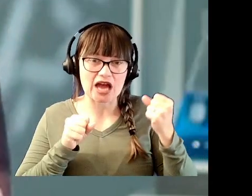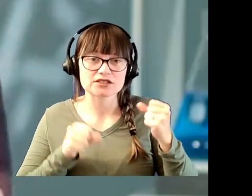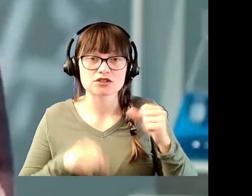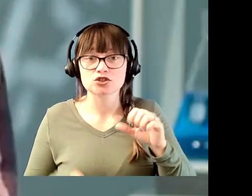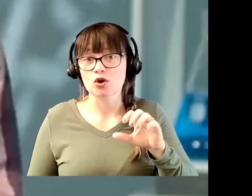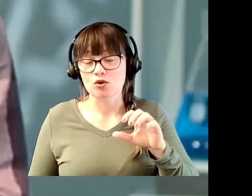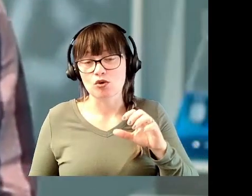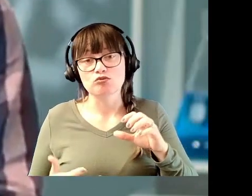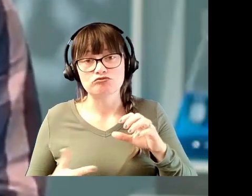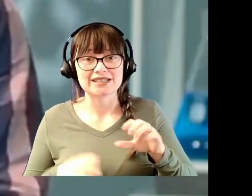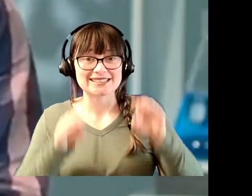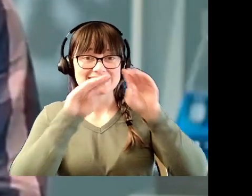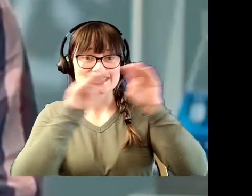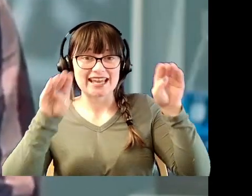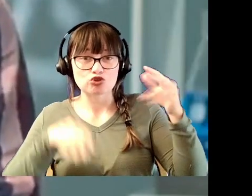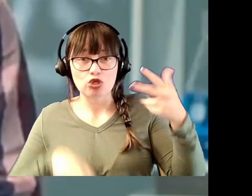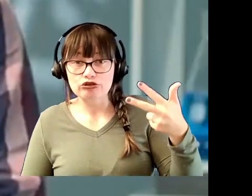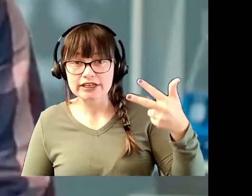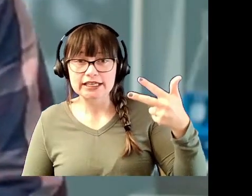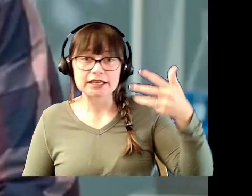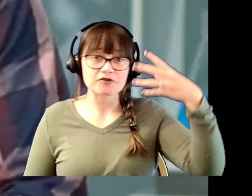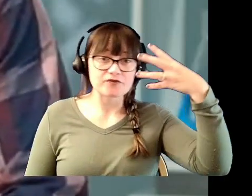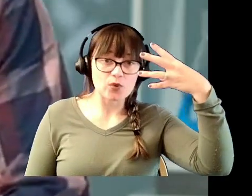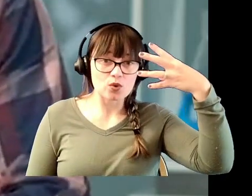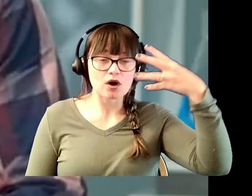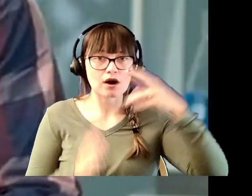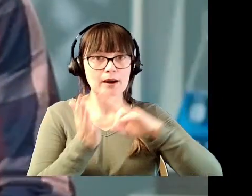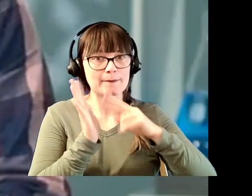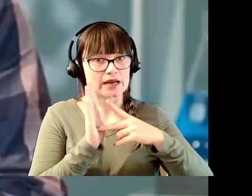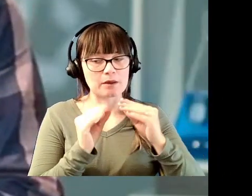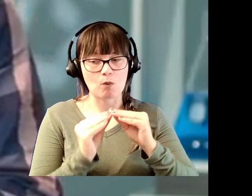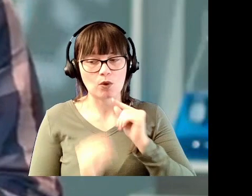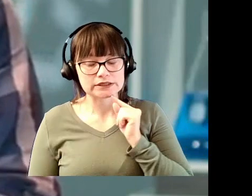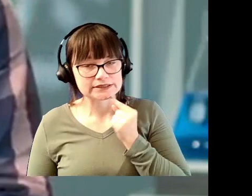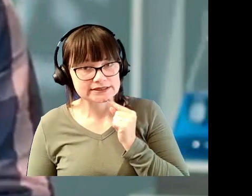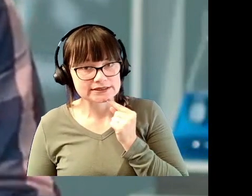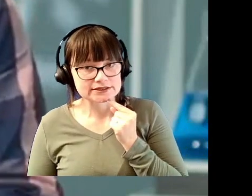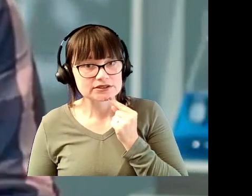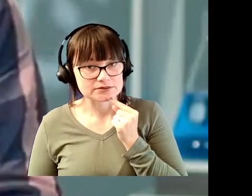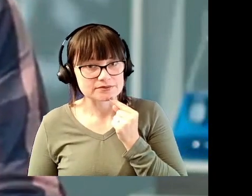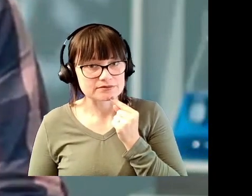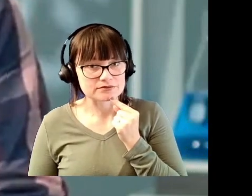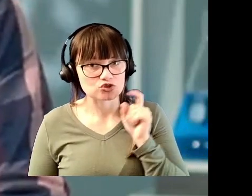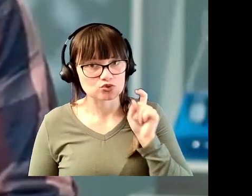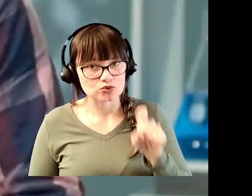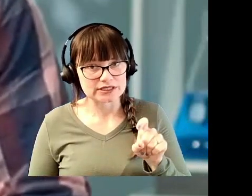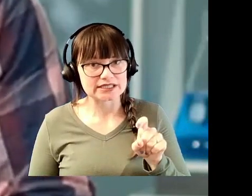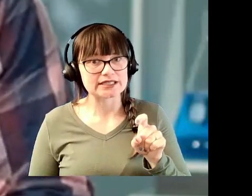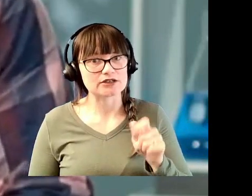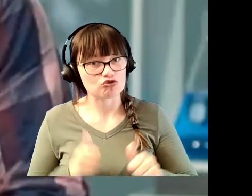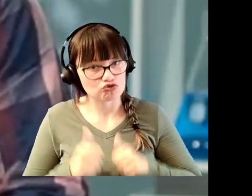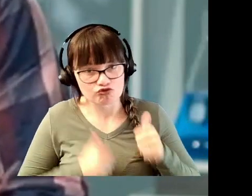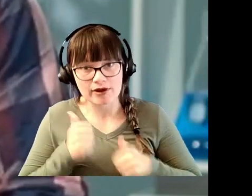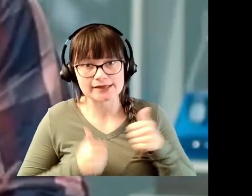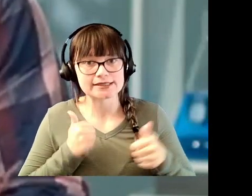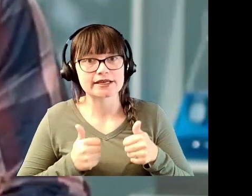or a stage 4, you're getting into those, you're going to have a very aggressive treatment plan,